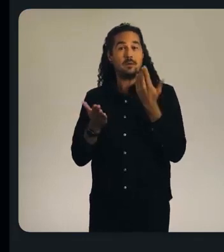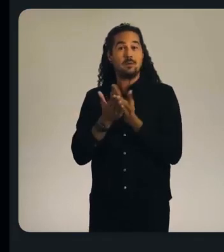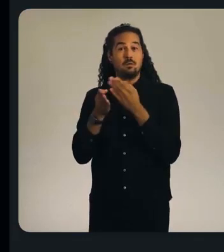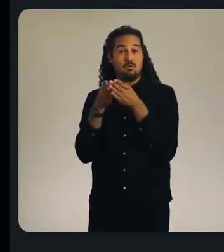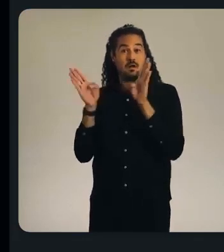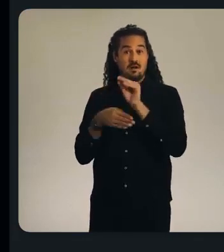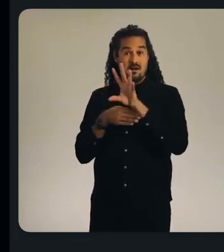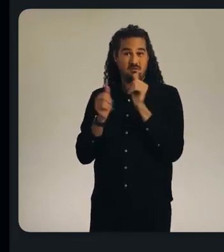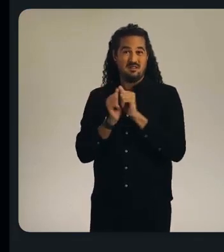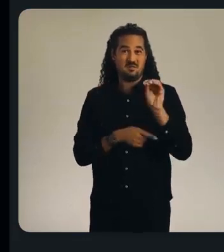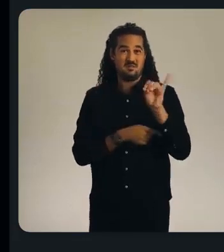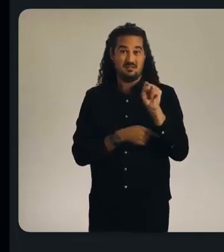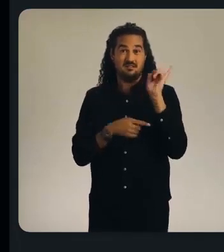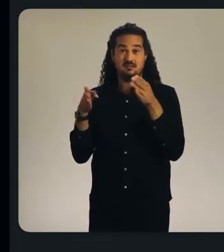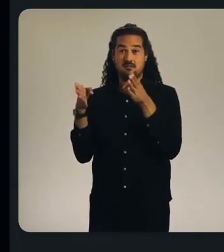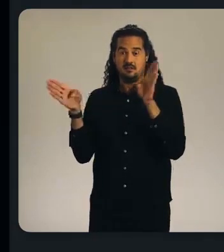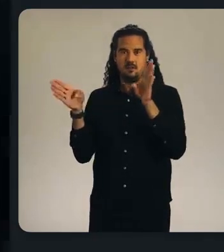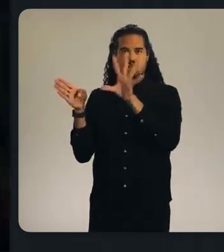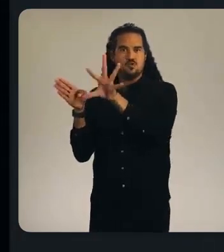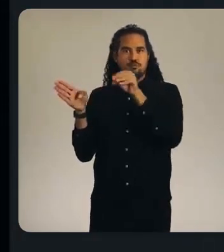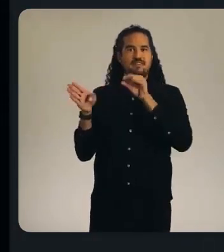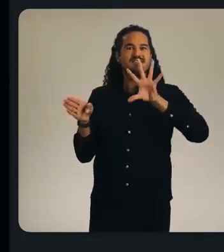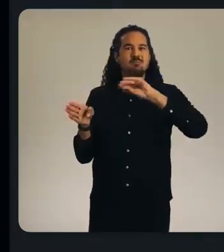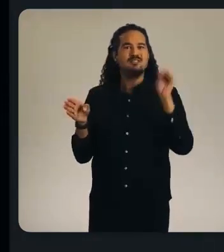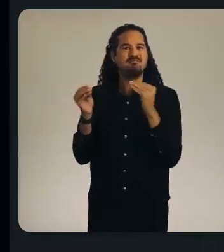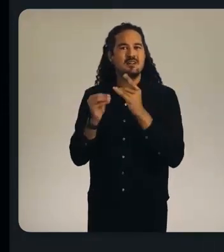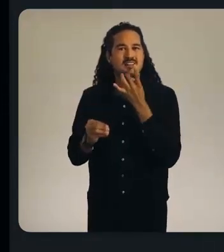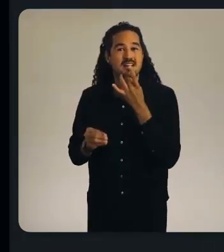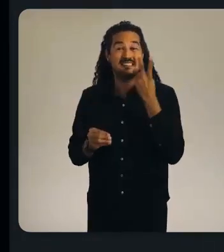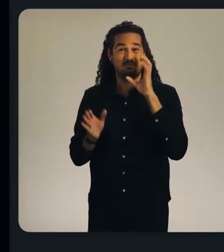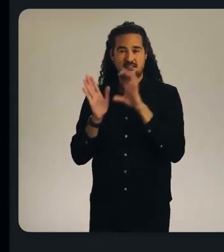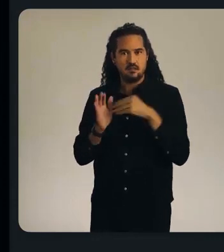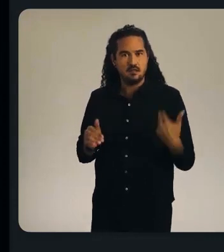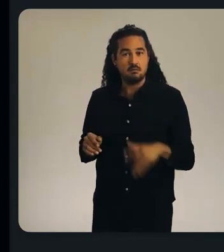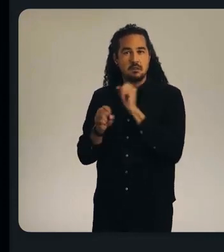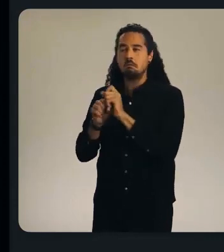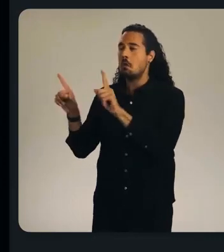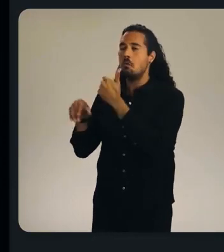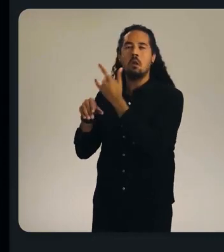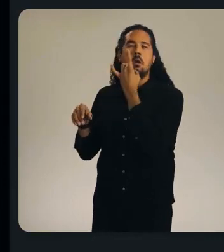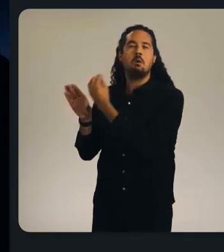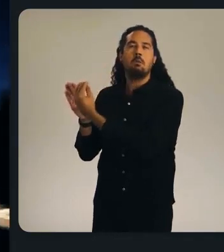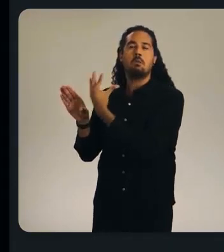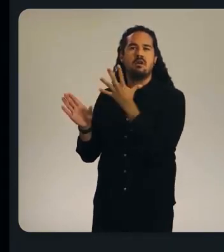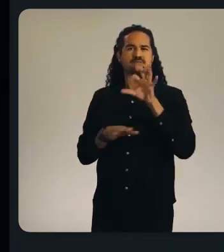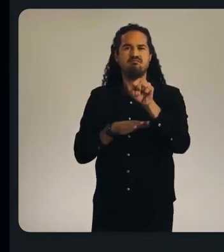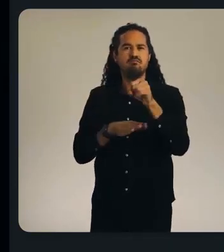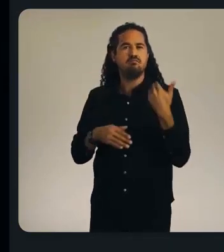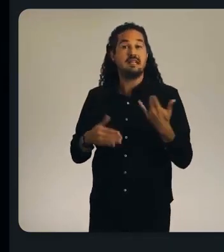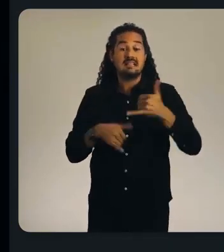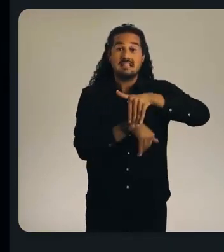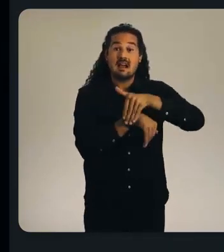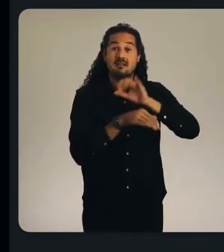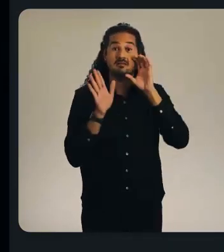The larger sensor captures nearly 50% more light. Hard to believe that this photo was taken in a dark room with just a little light coming through a window. Night mode shots are